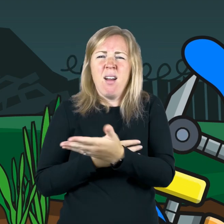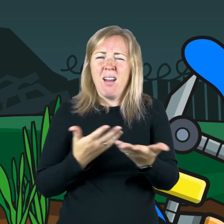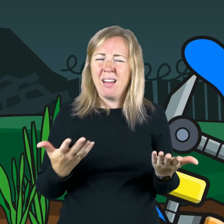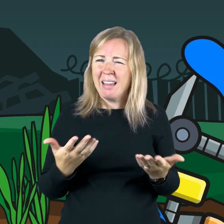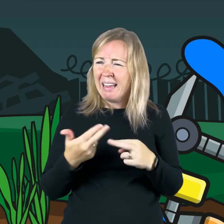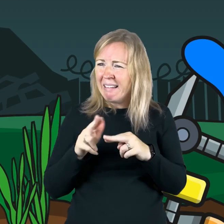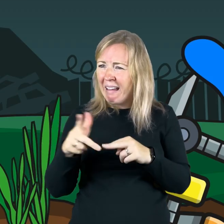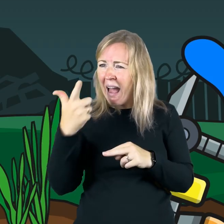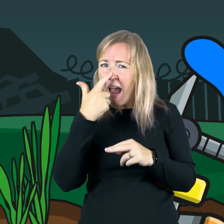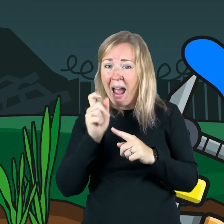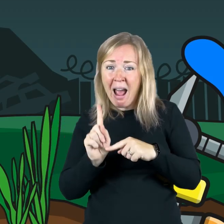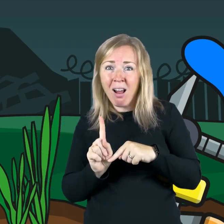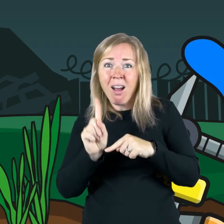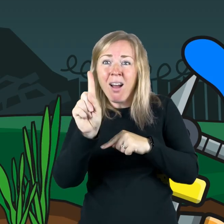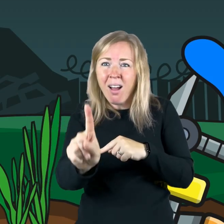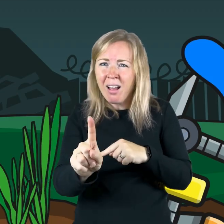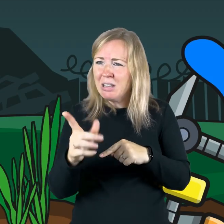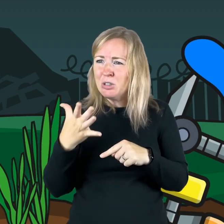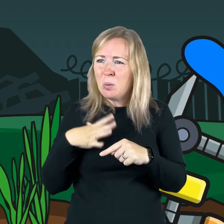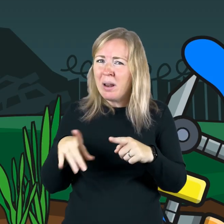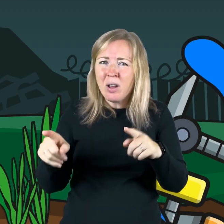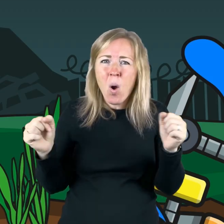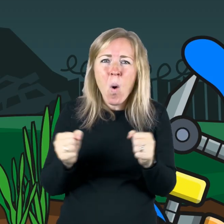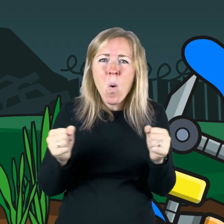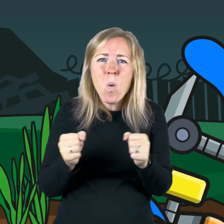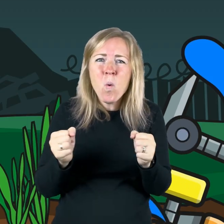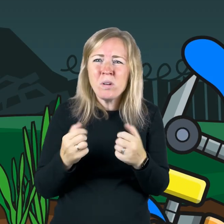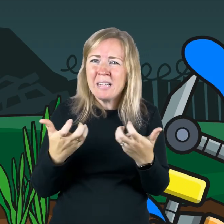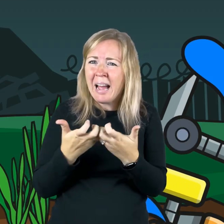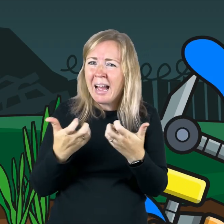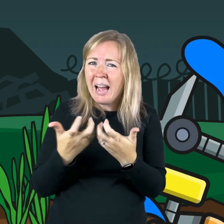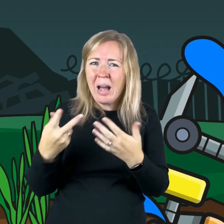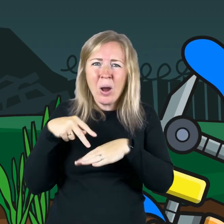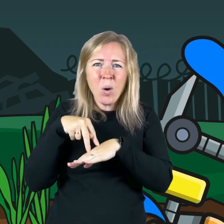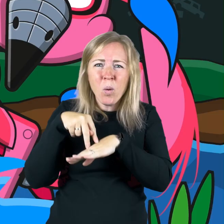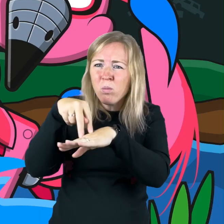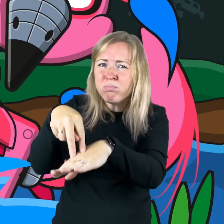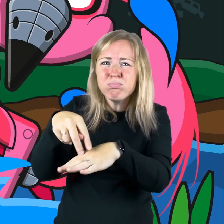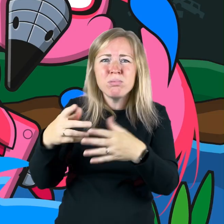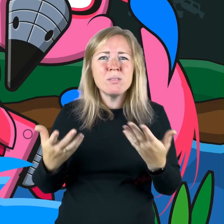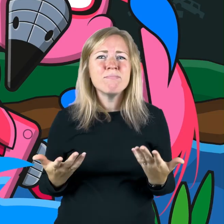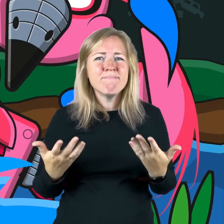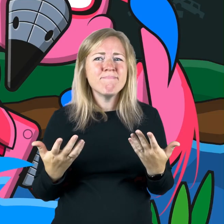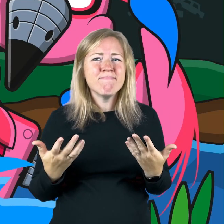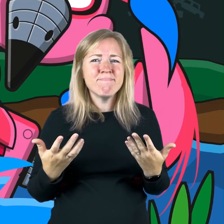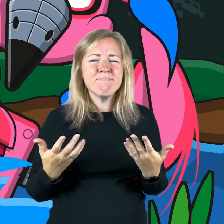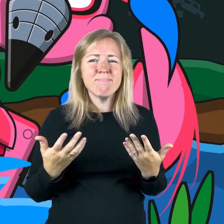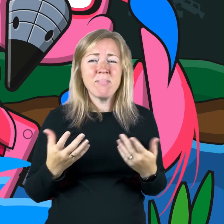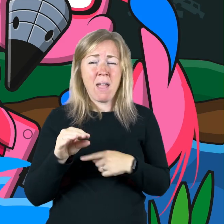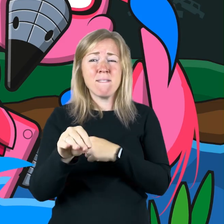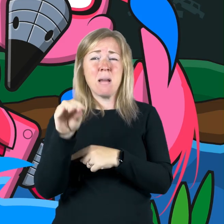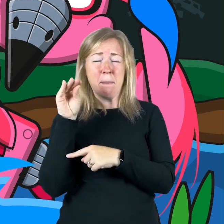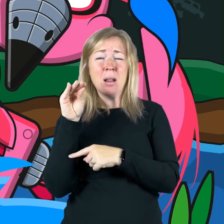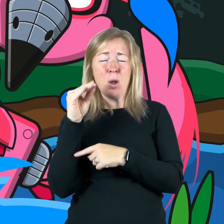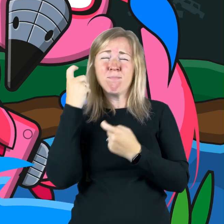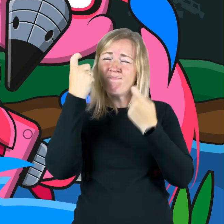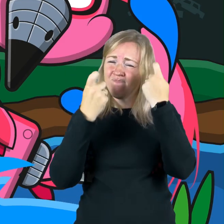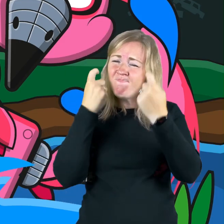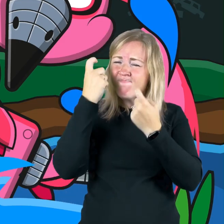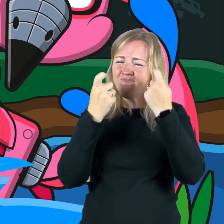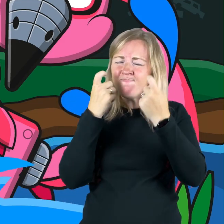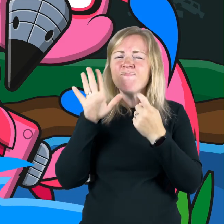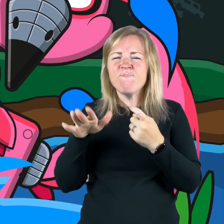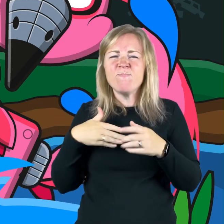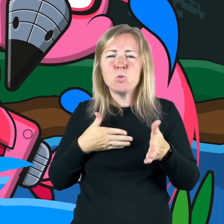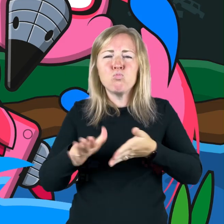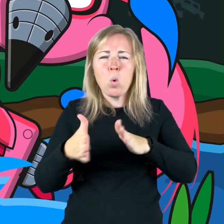only there was a way for you to get across the lake without getting so cold." Flamingo considered this